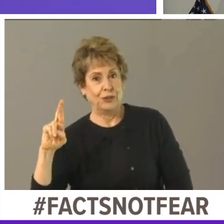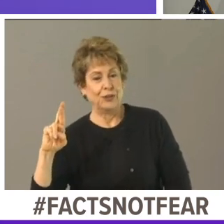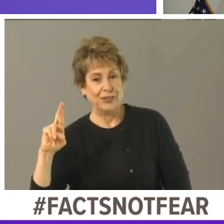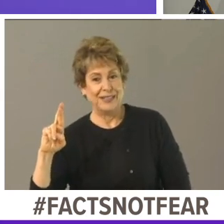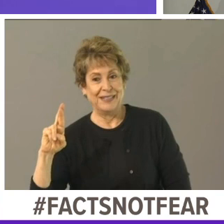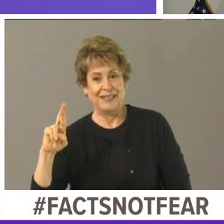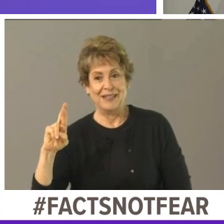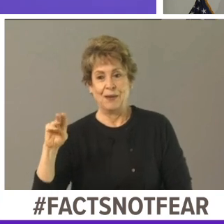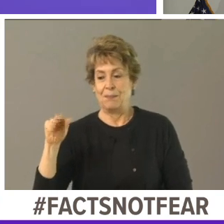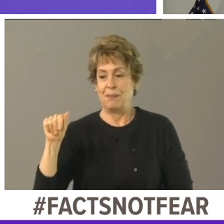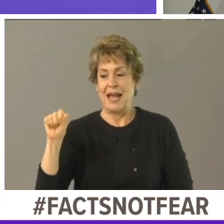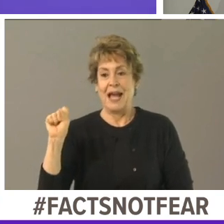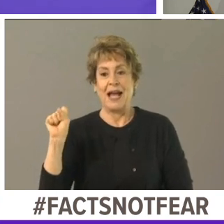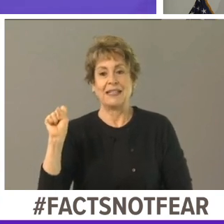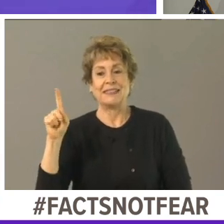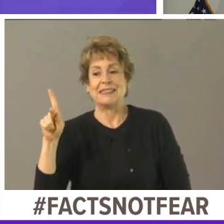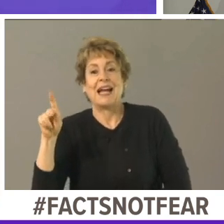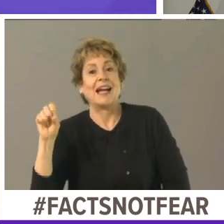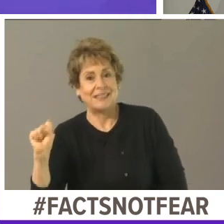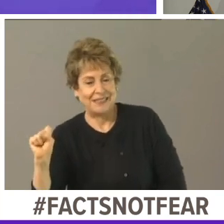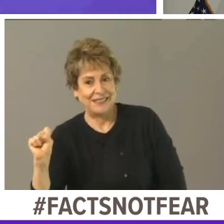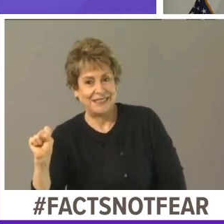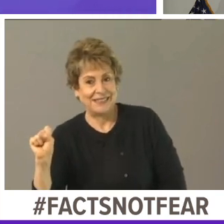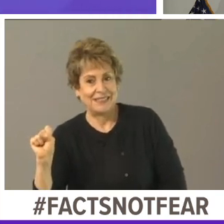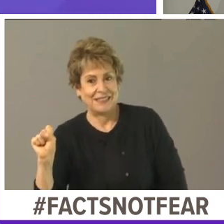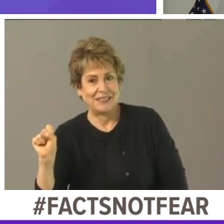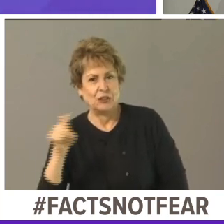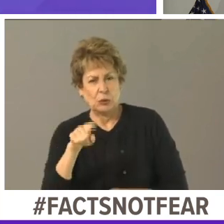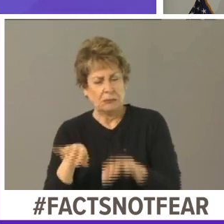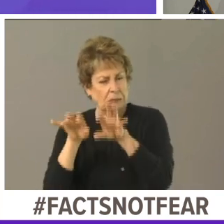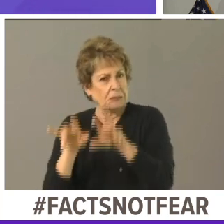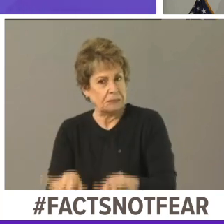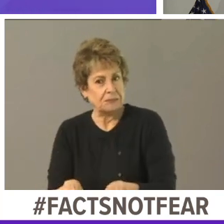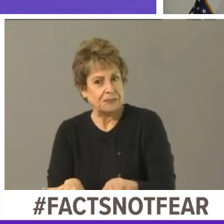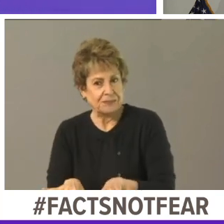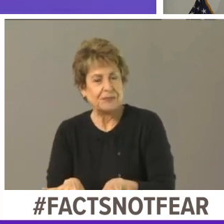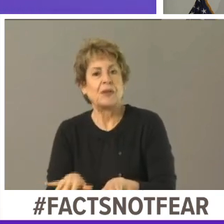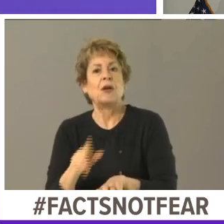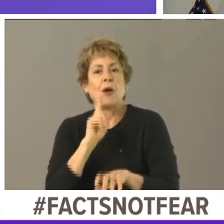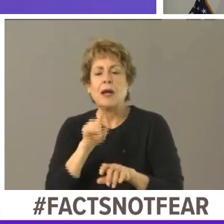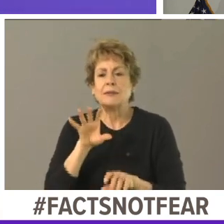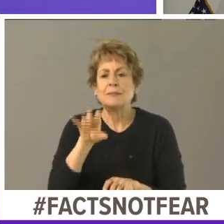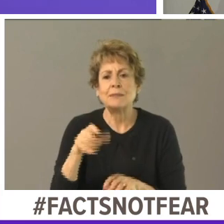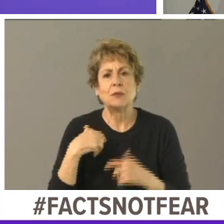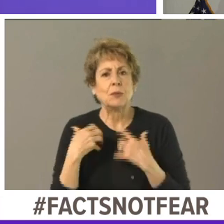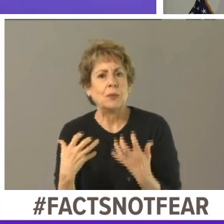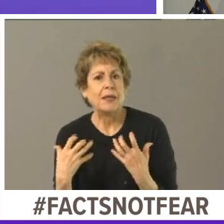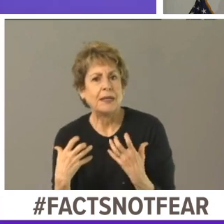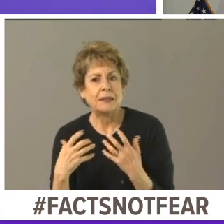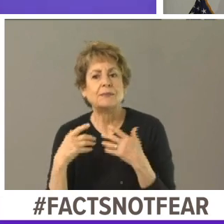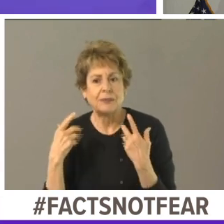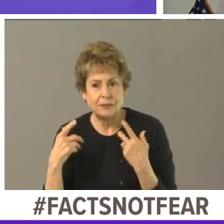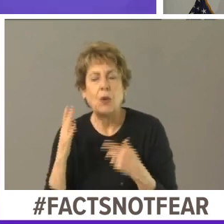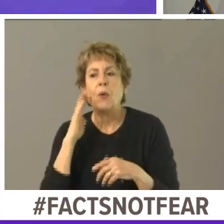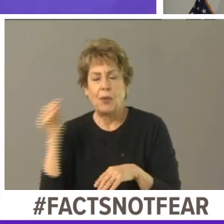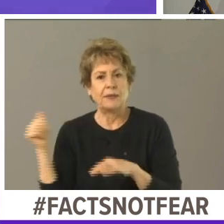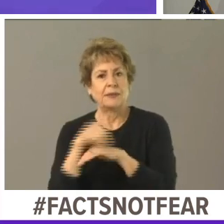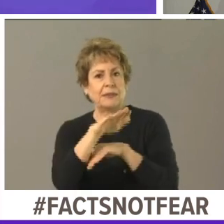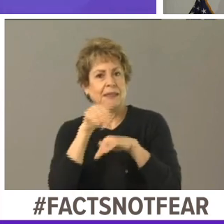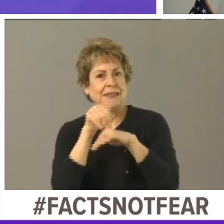direct shipments to meet the needs of their residents in these categories. In addition to